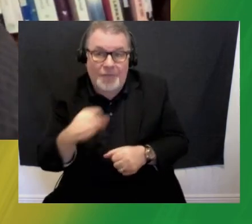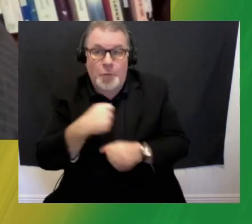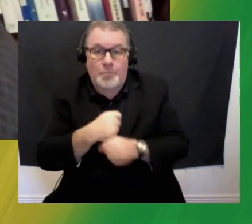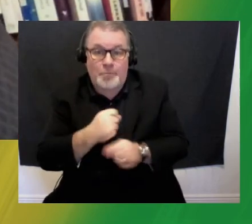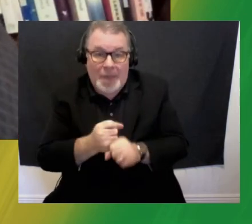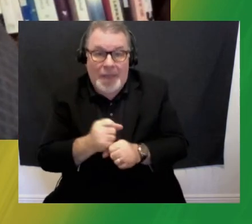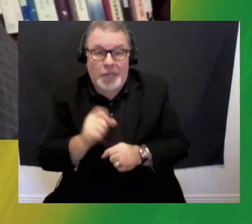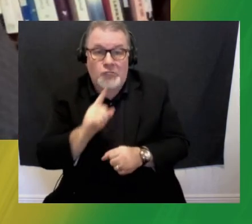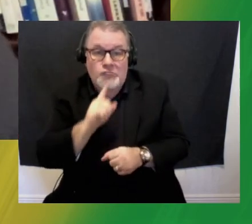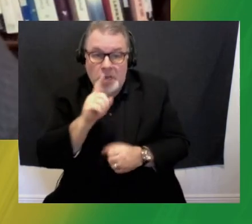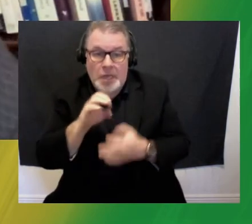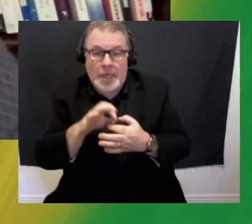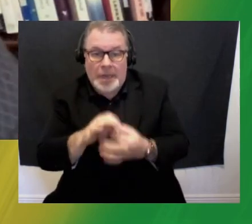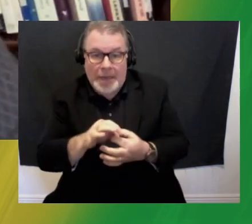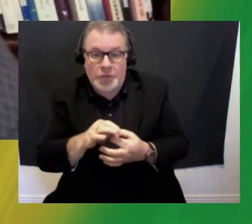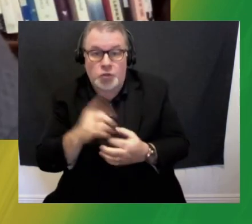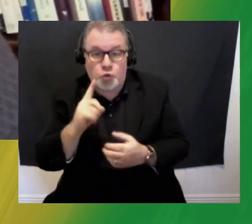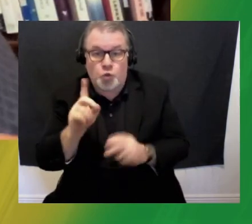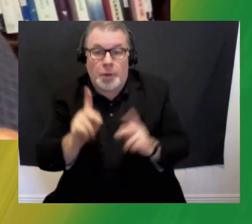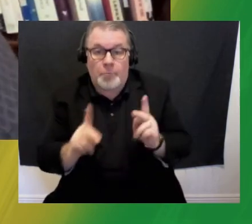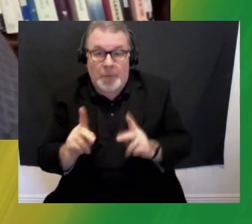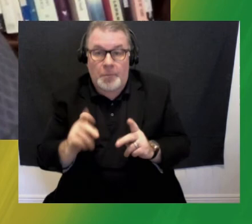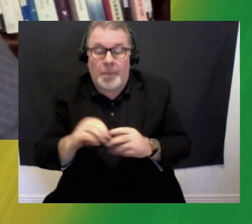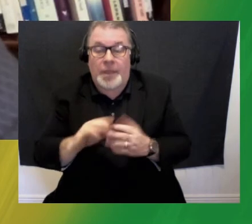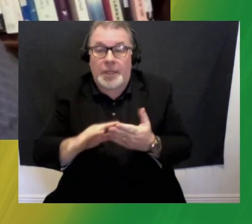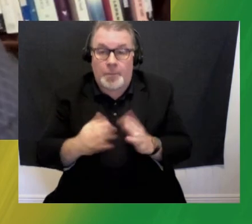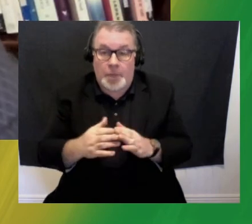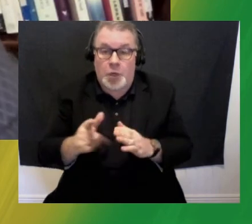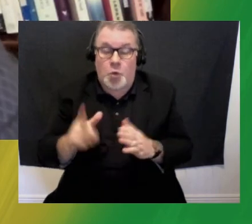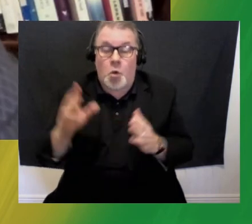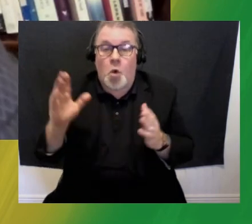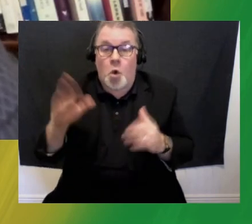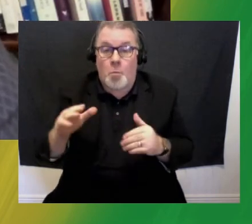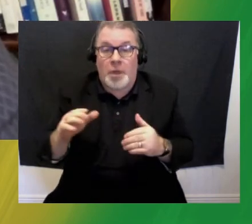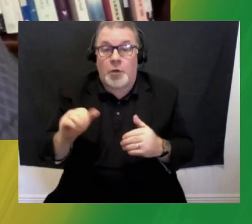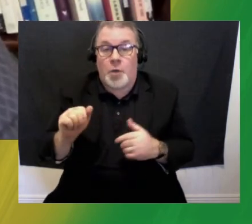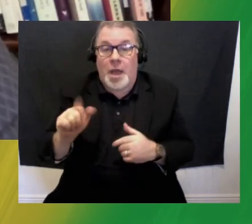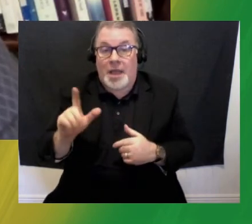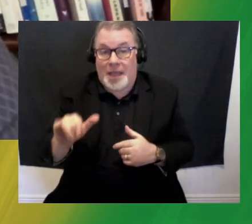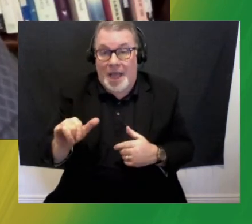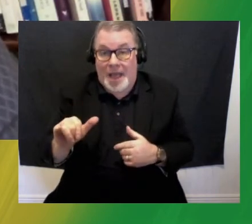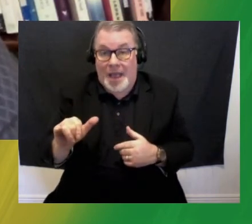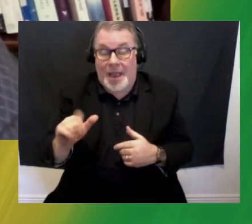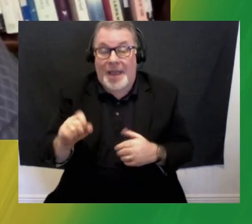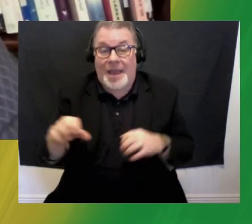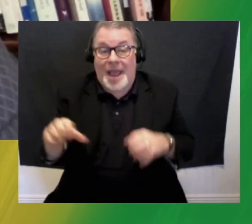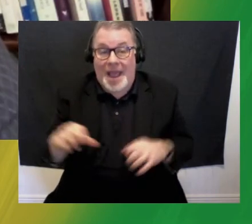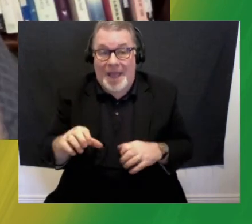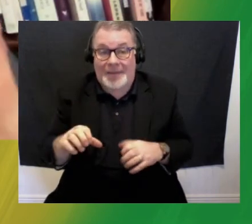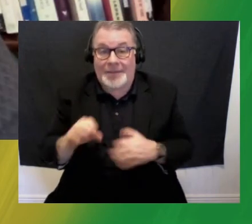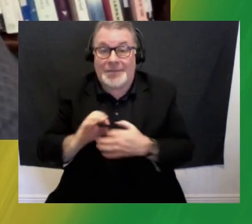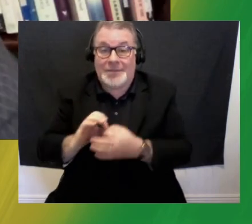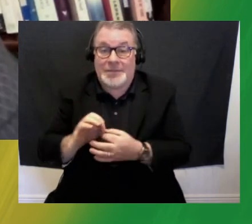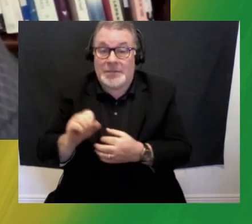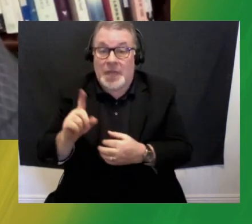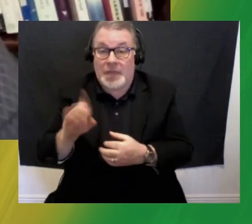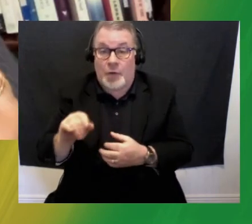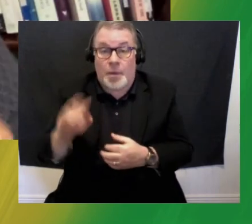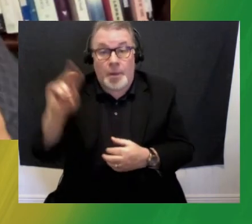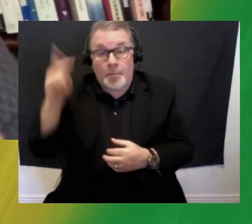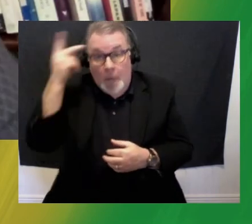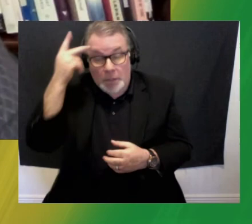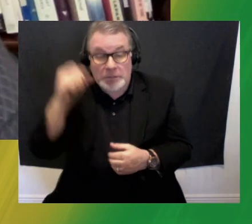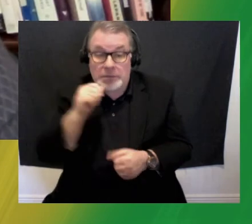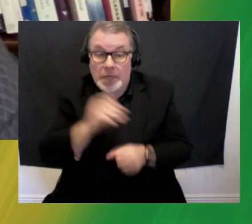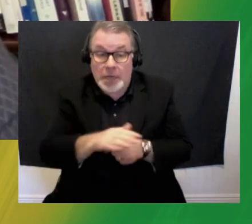real connection to the people in the communities that you're hoping to ally with and to act in solidarity with. The politics is not enough.